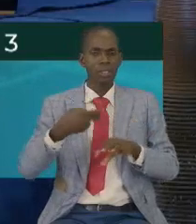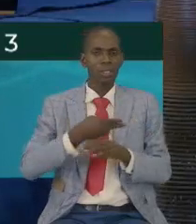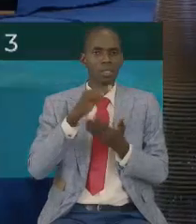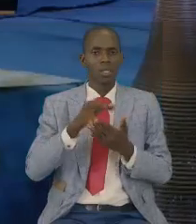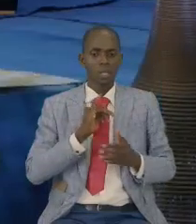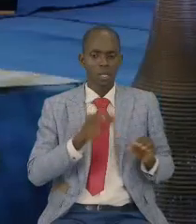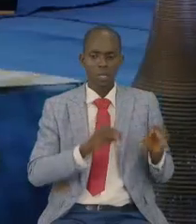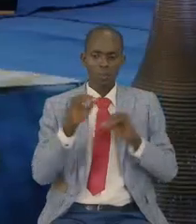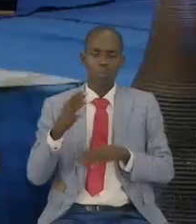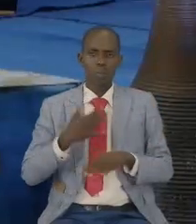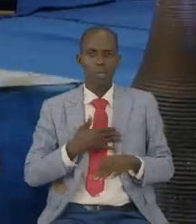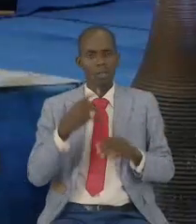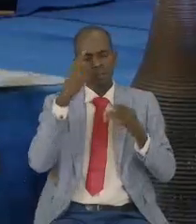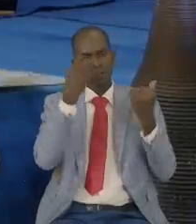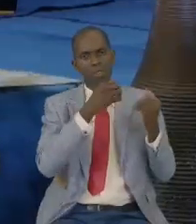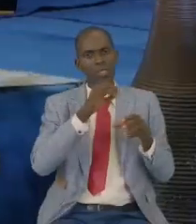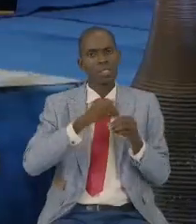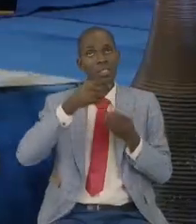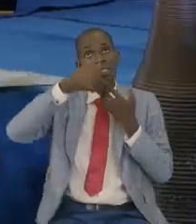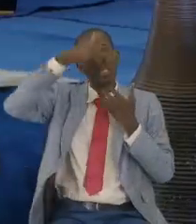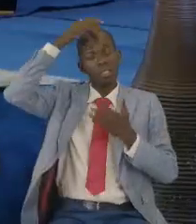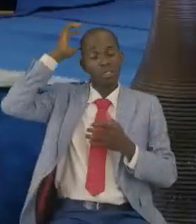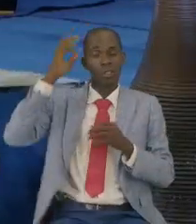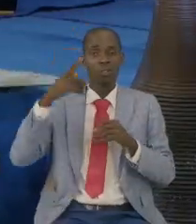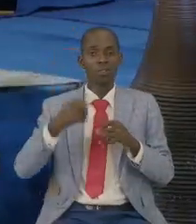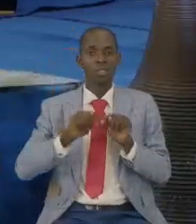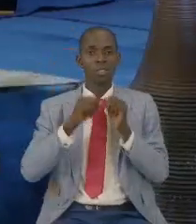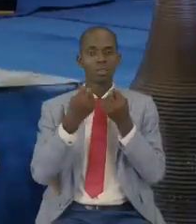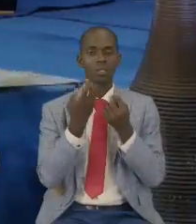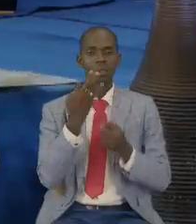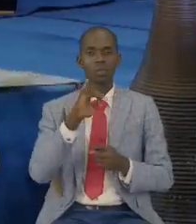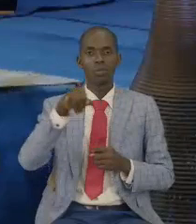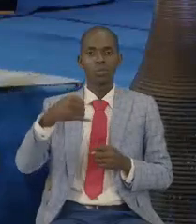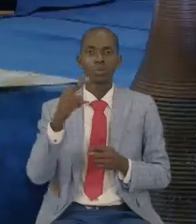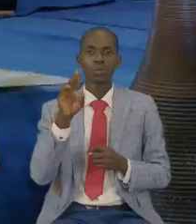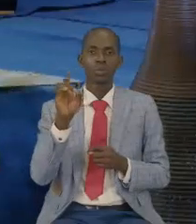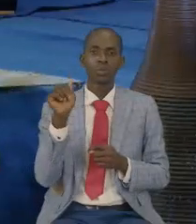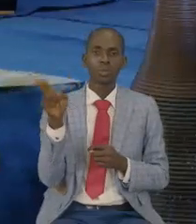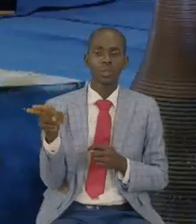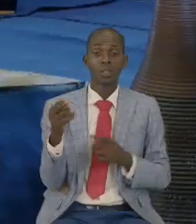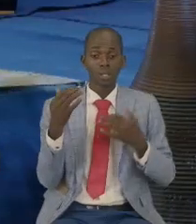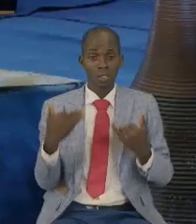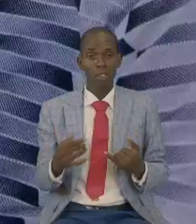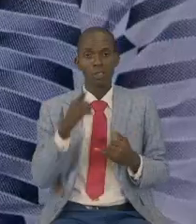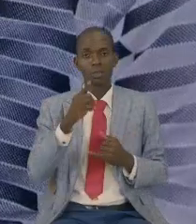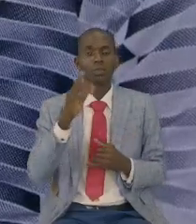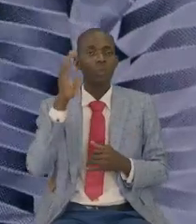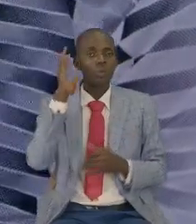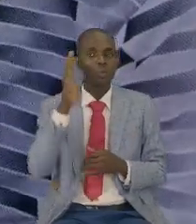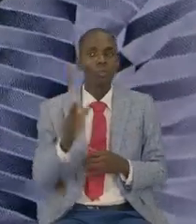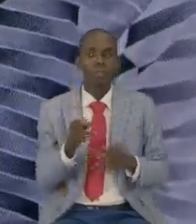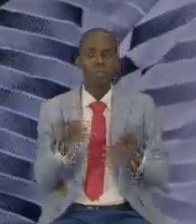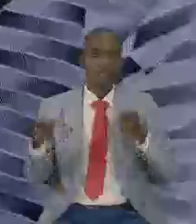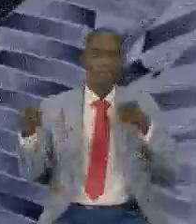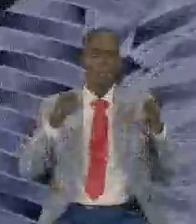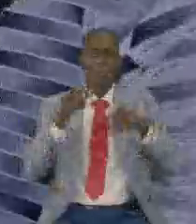of Judah. Now, you will reign over every problem of your life. Look at